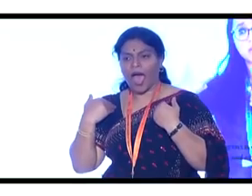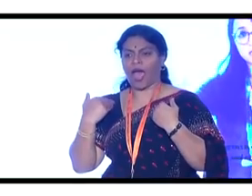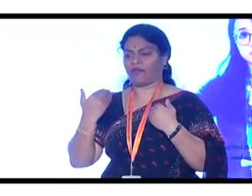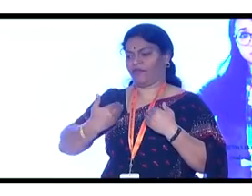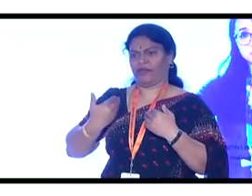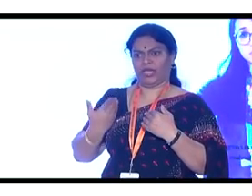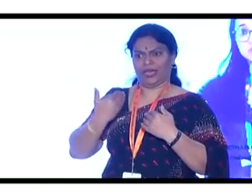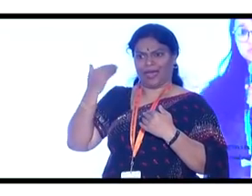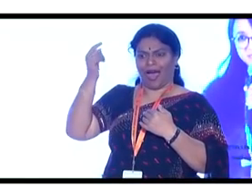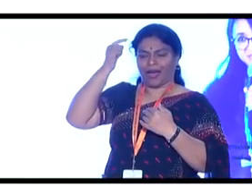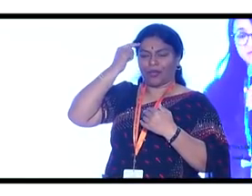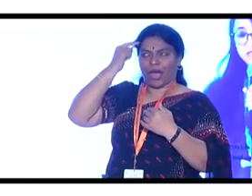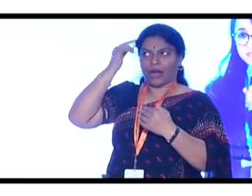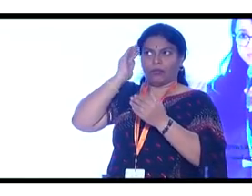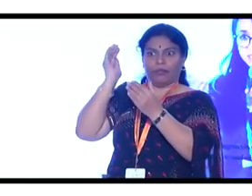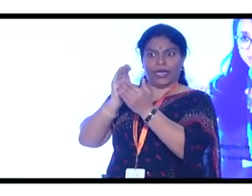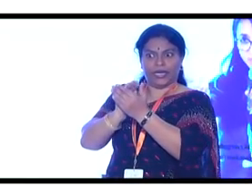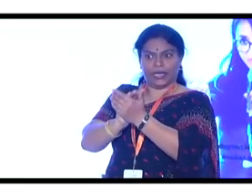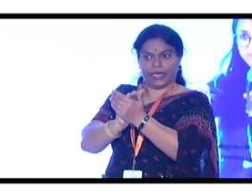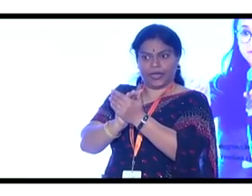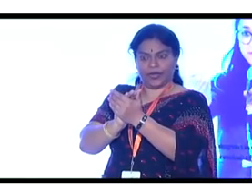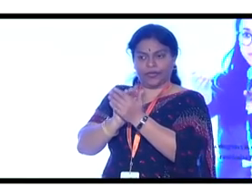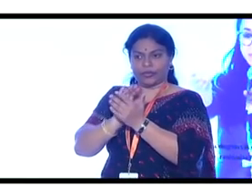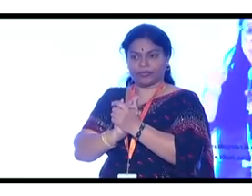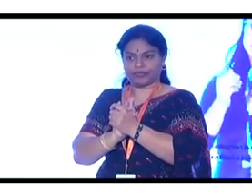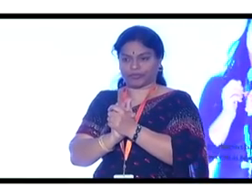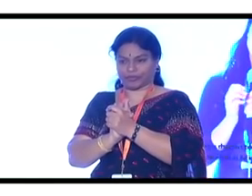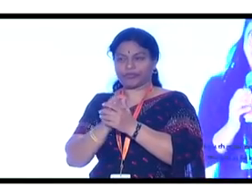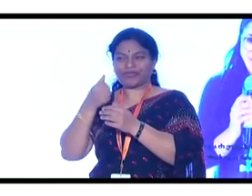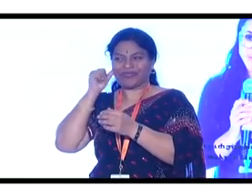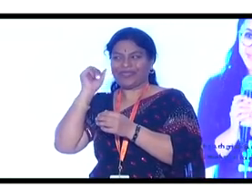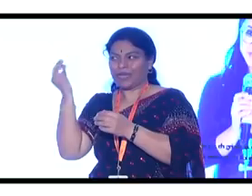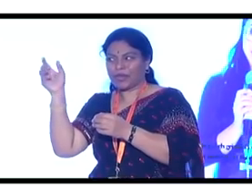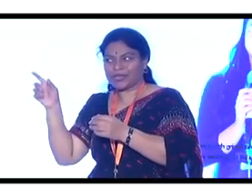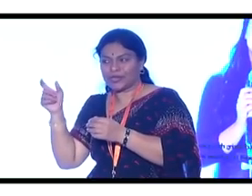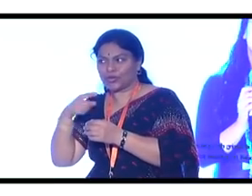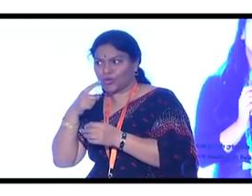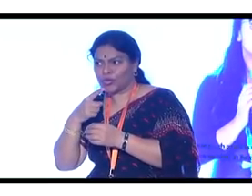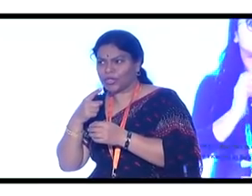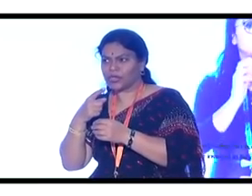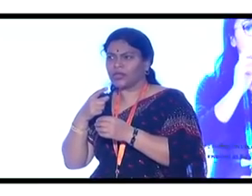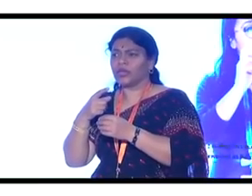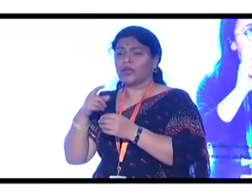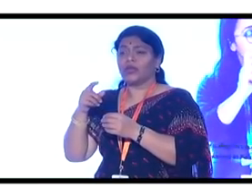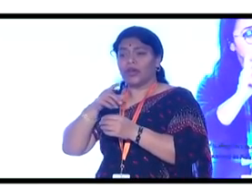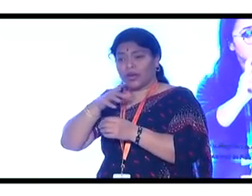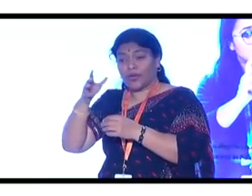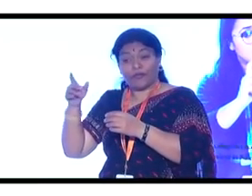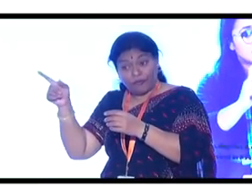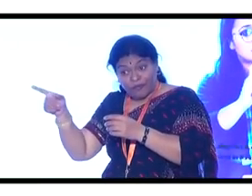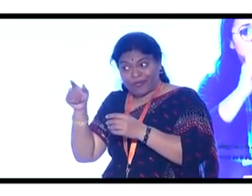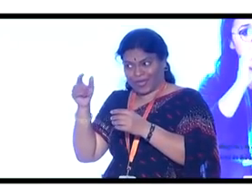young mind to believe, as yesterday Senator Tom was also telling us, that we condition